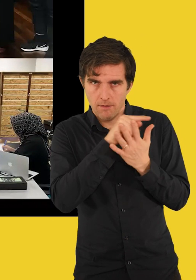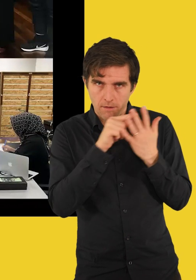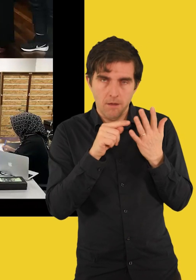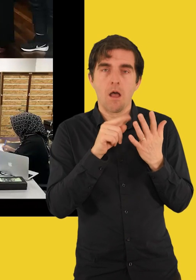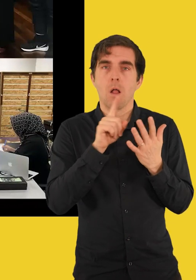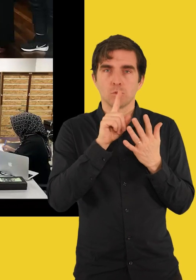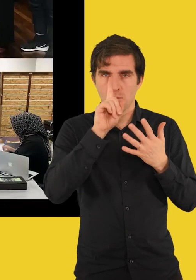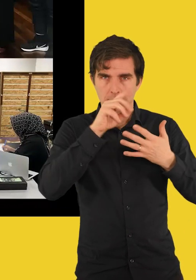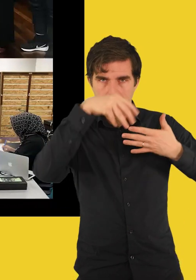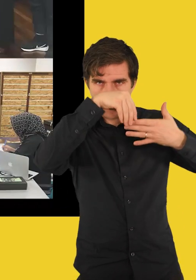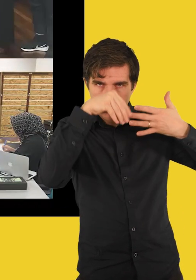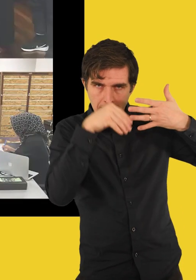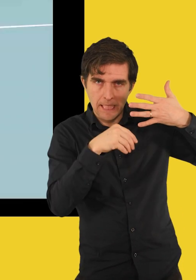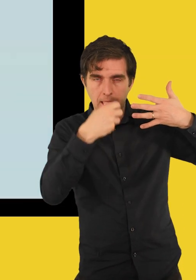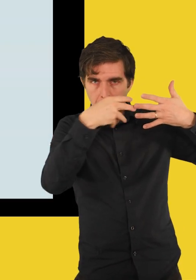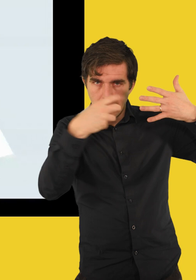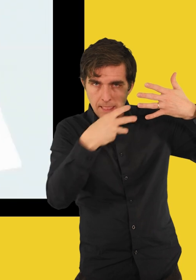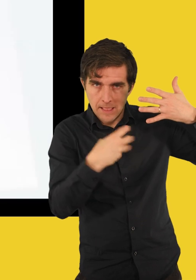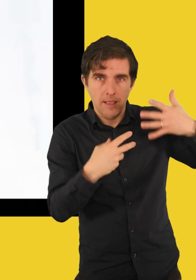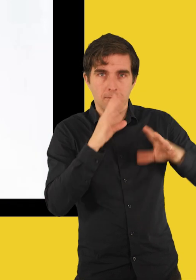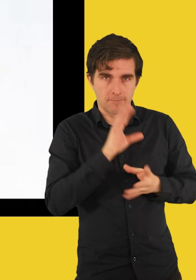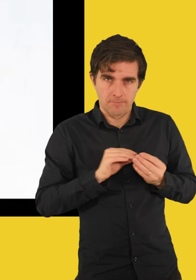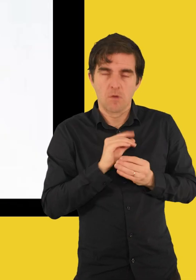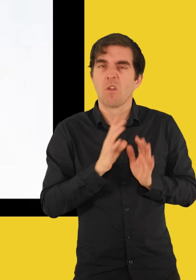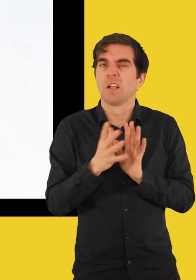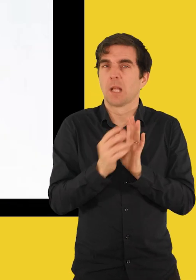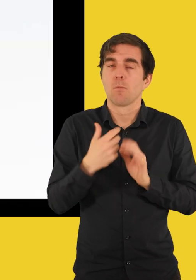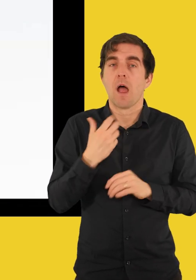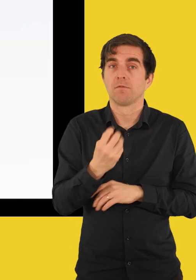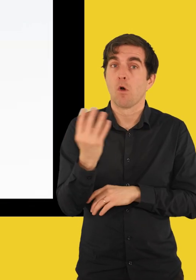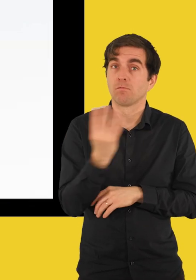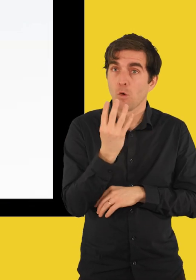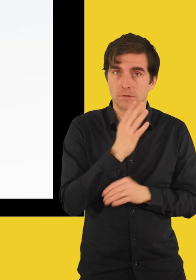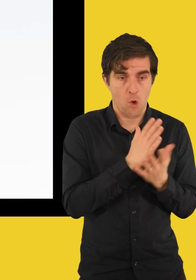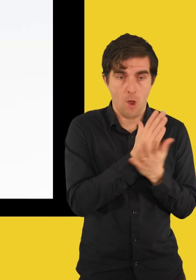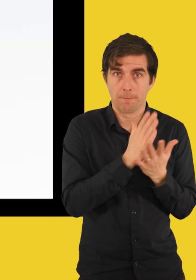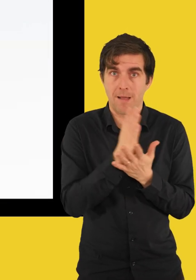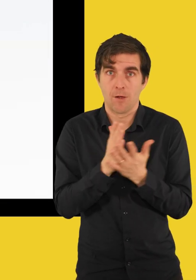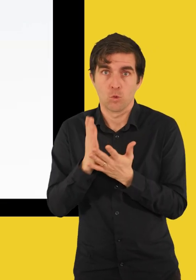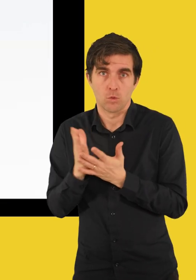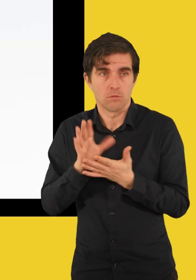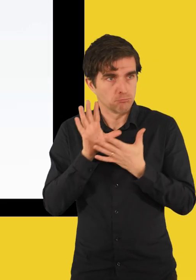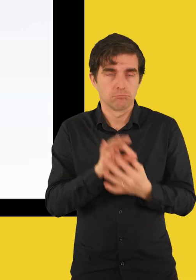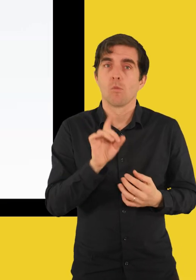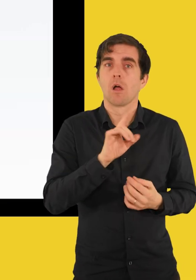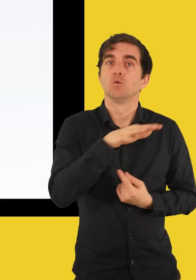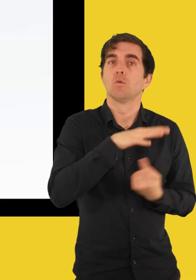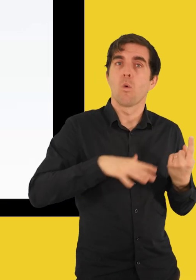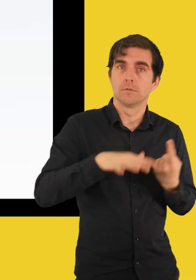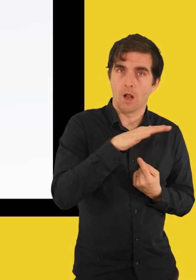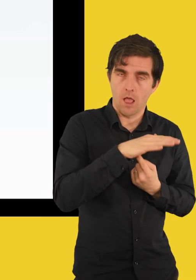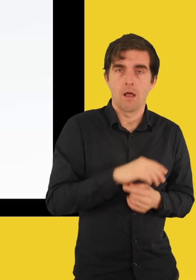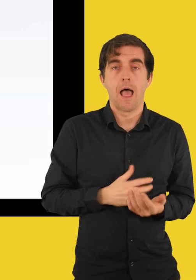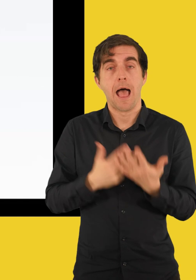to indicators and also indexes. And for example, we have 14 components